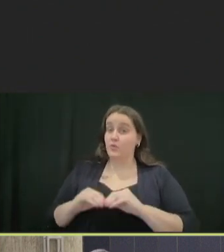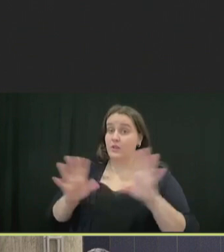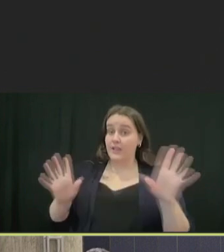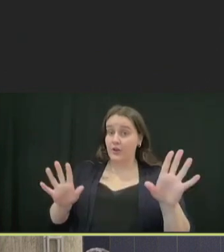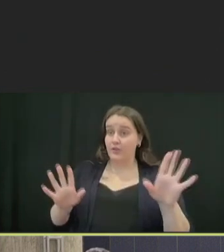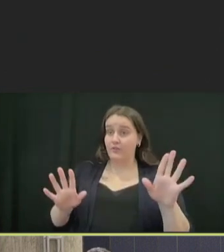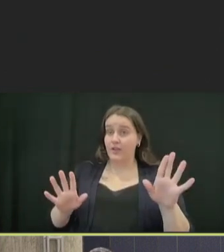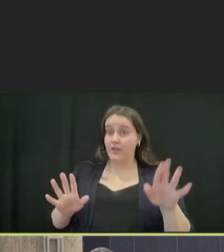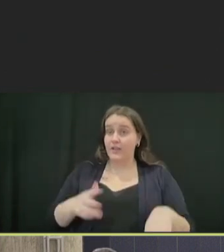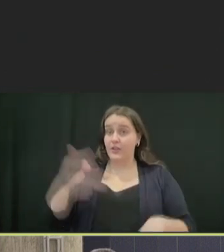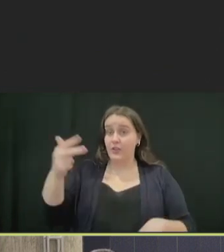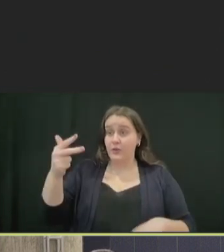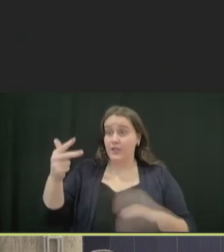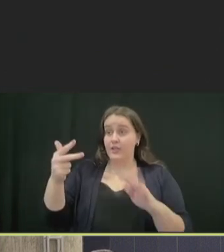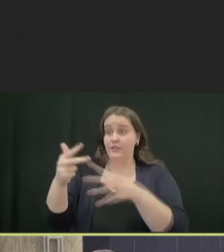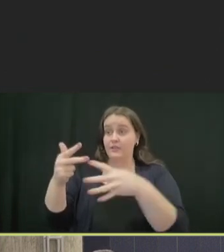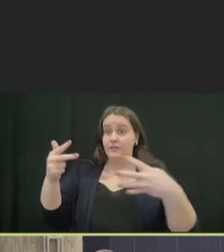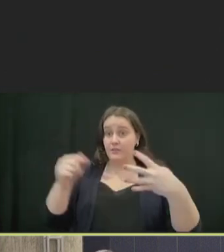Okay.